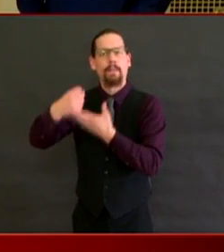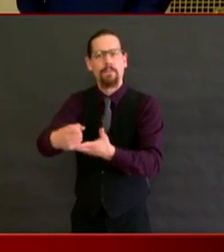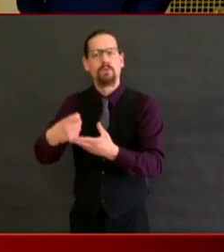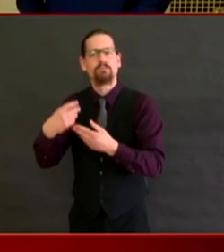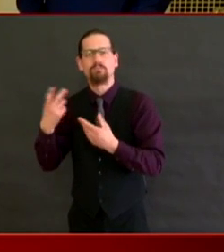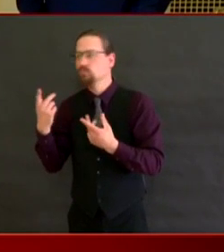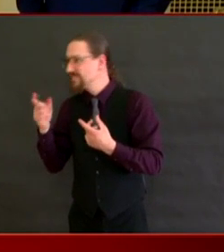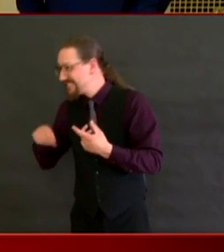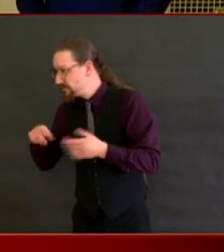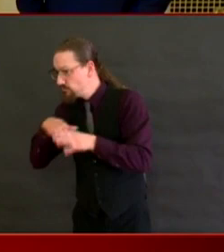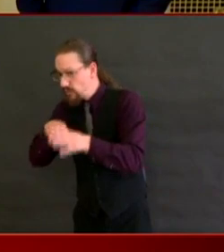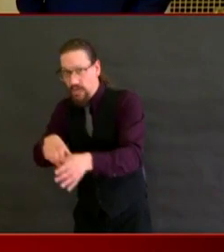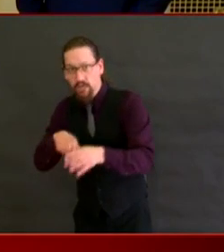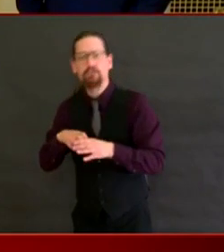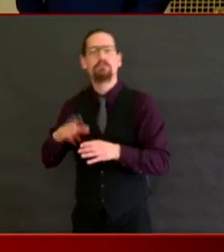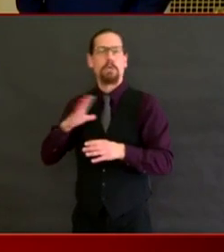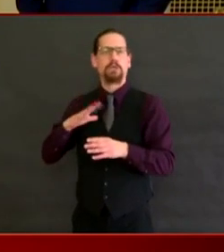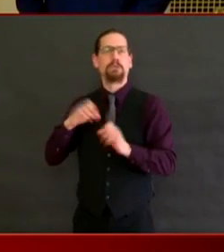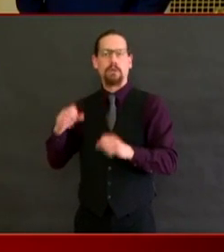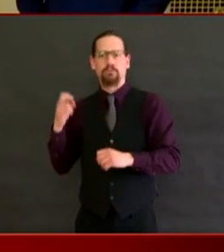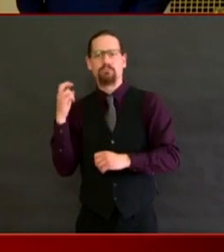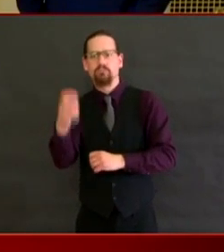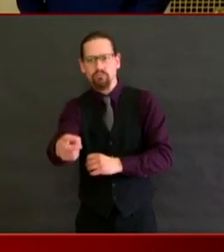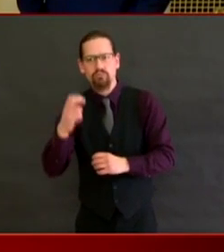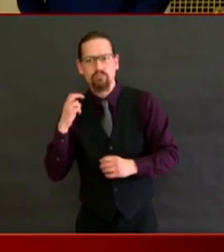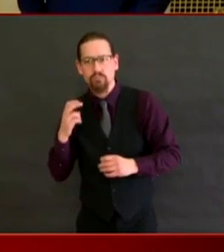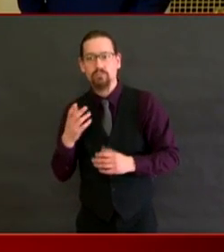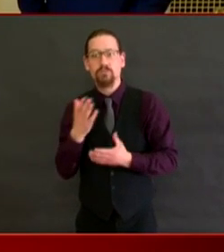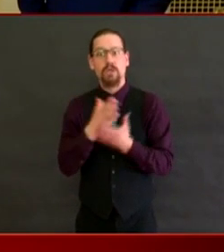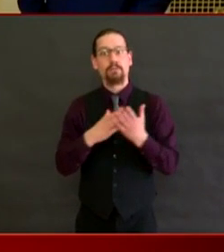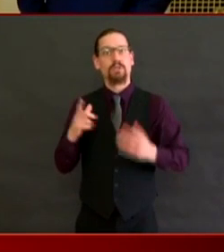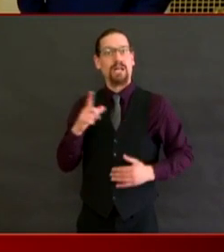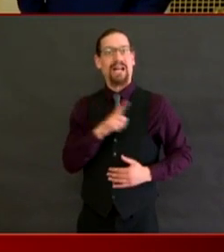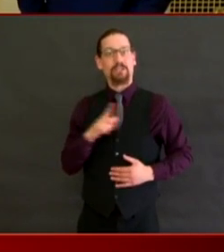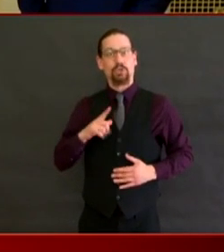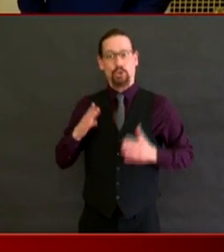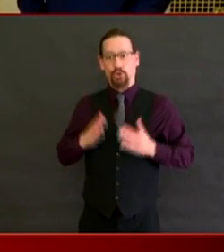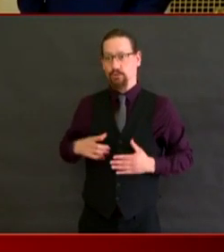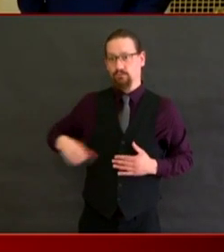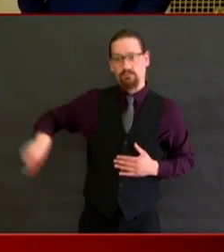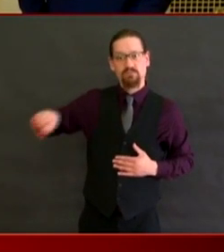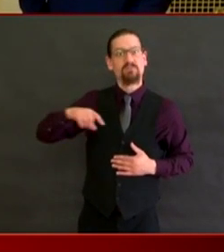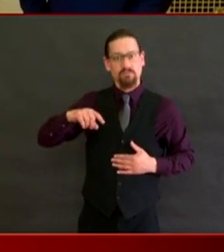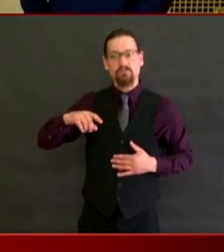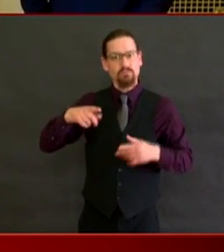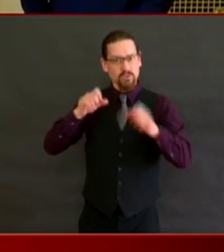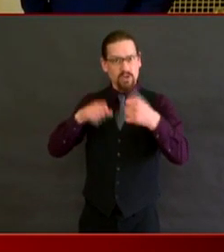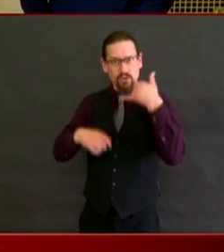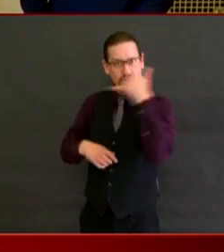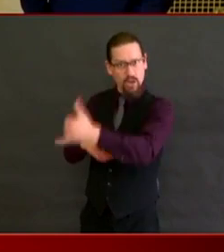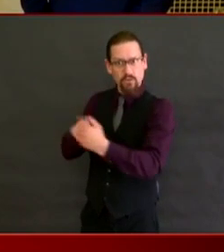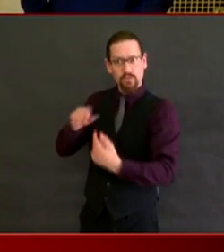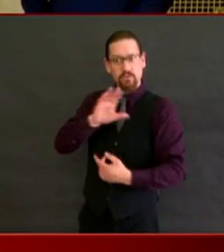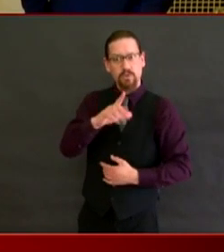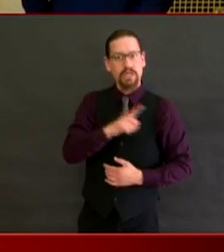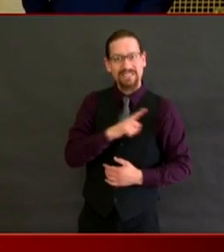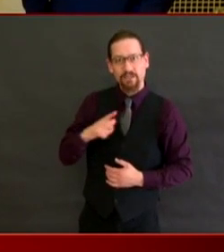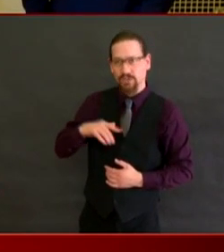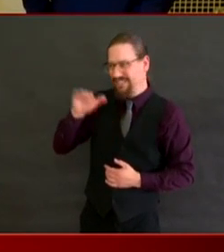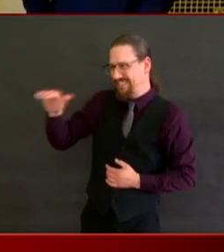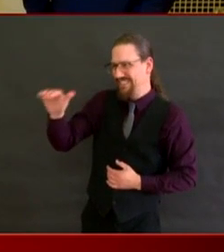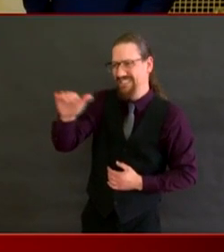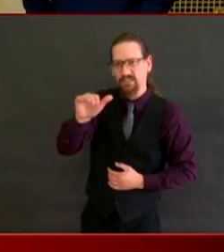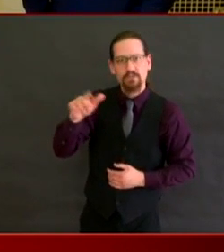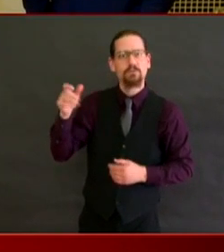that they're helping their constituents with food delivery and rides. So if you could just get through the next couple of days relying on friends, family, and the United